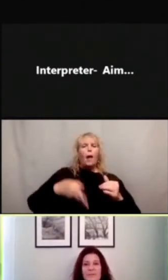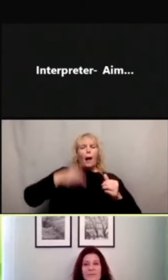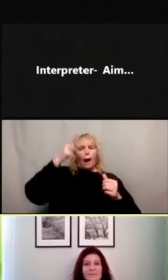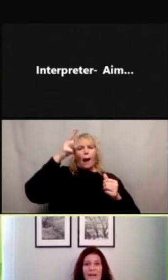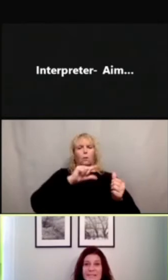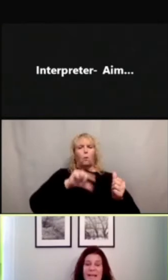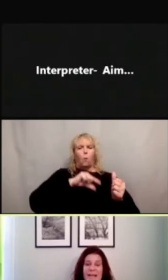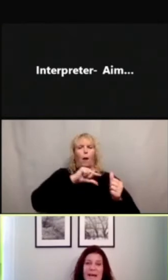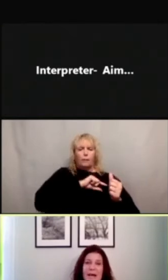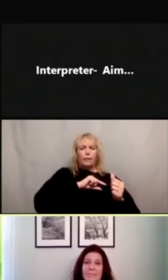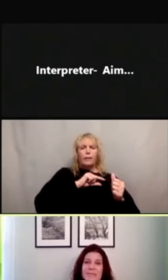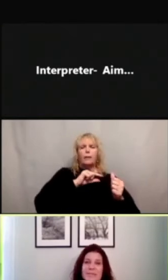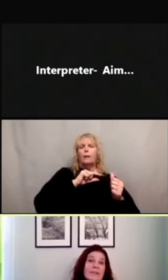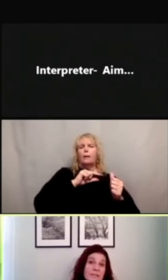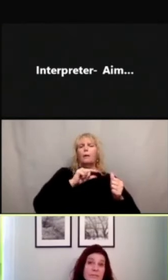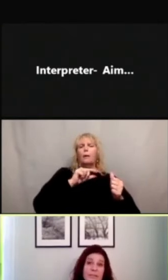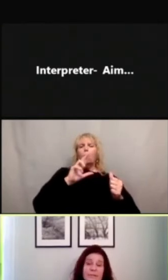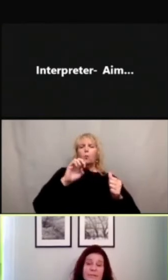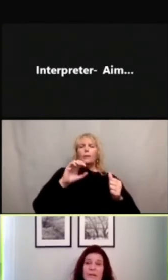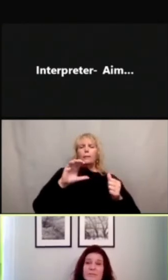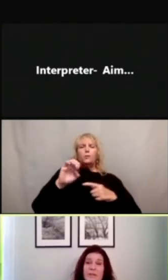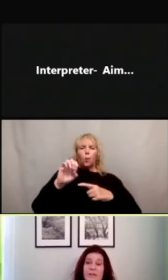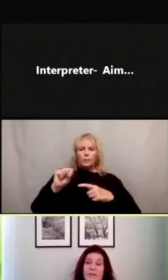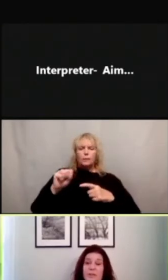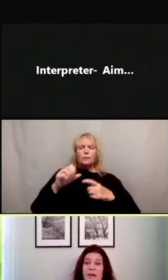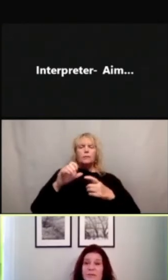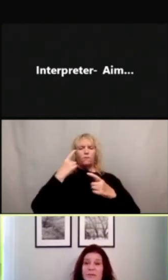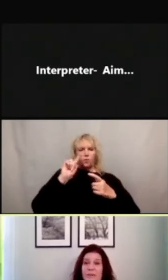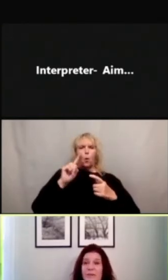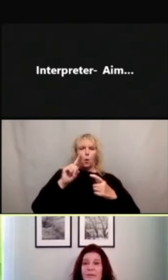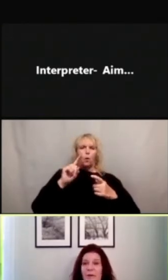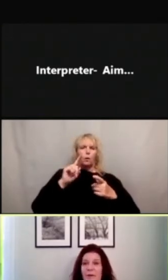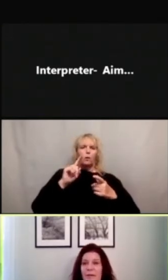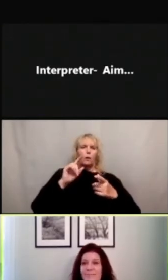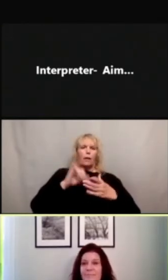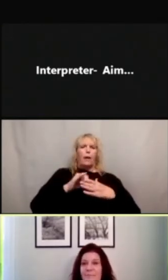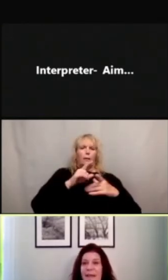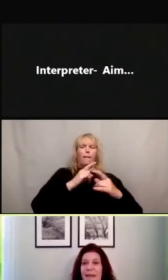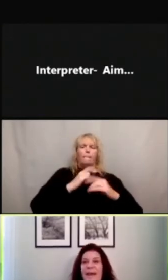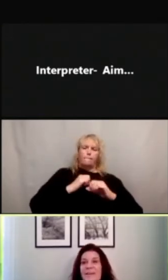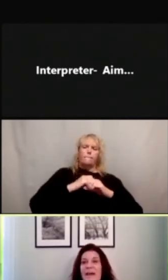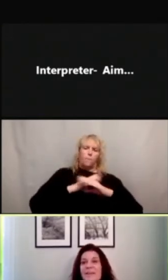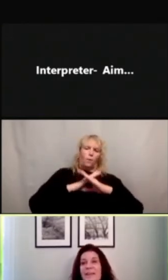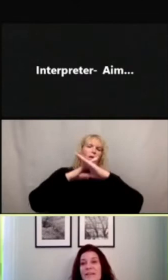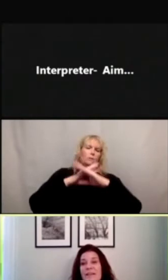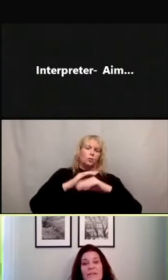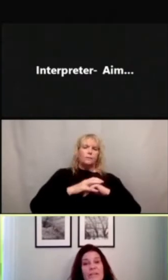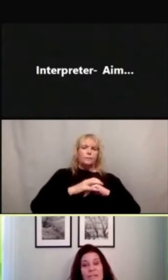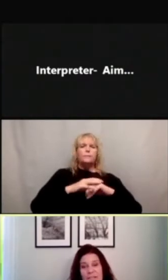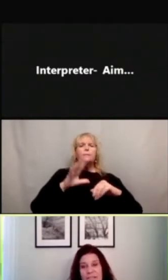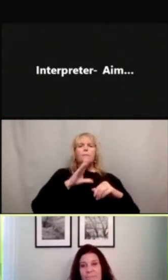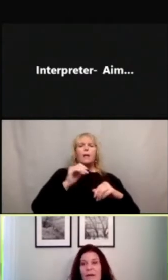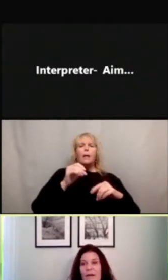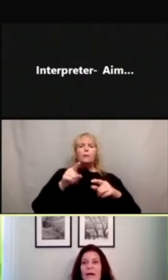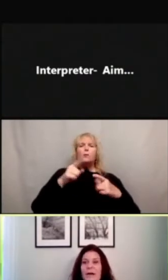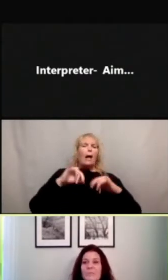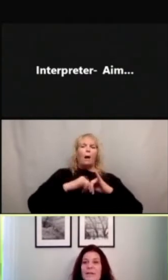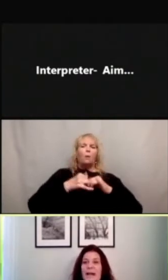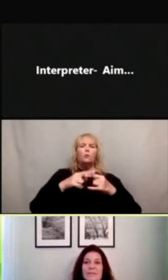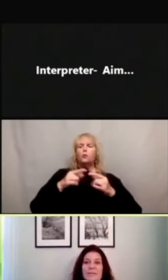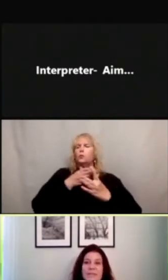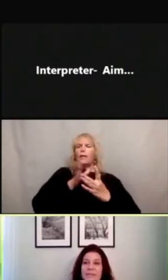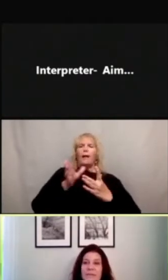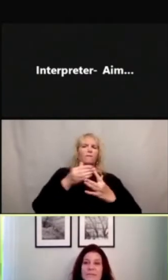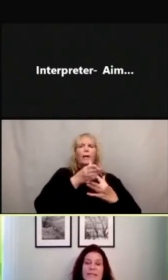for prevention advice, as well as a curriculum that I'll tell you about a little bit in a moment. And then navigating the healthcare system.